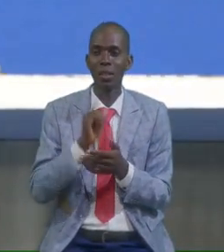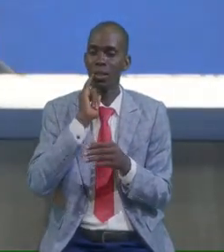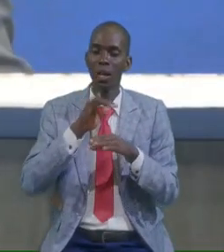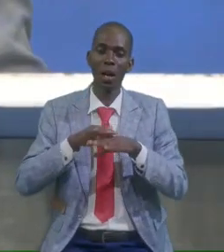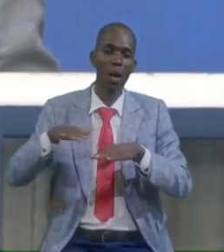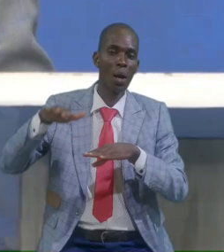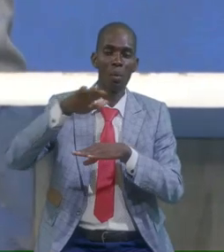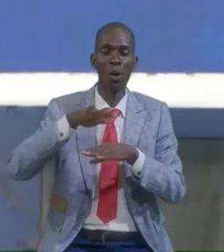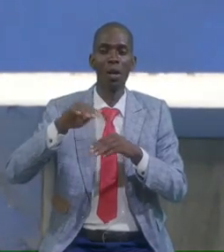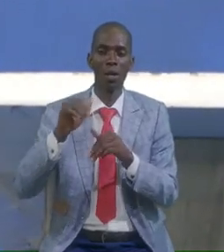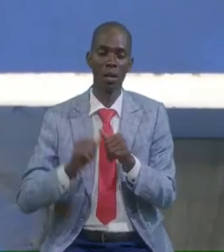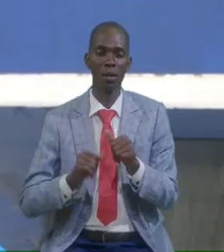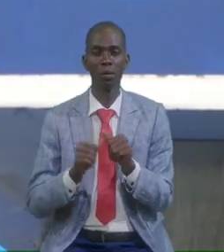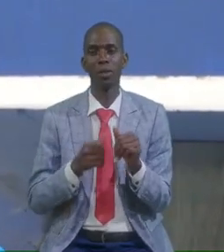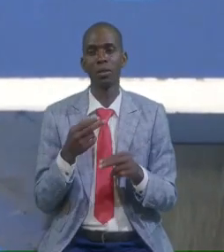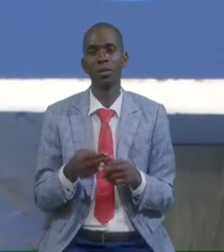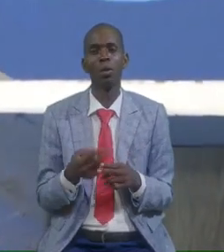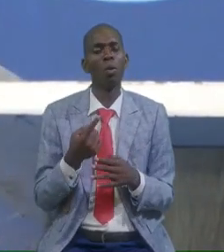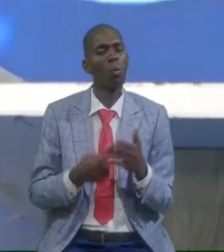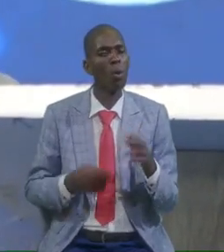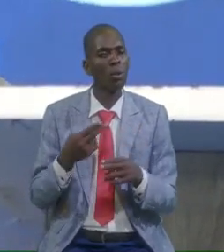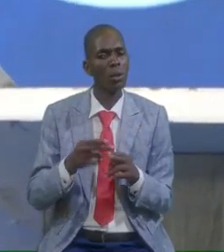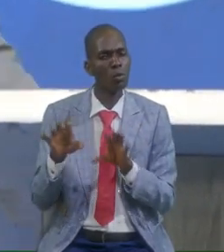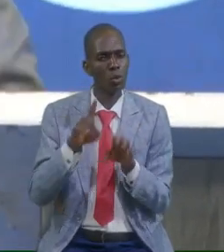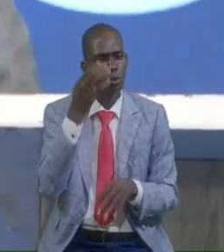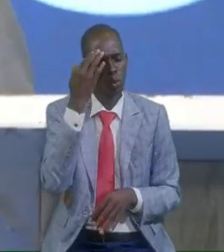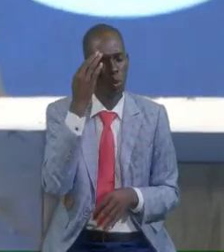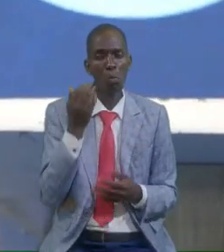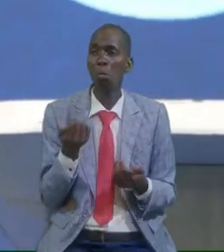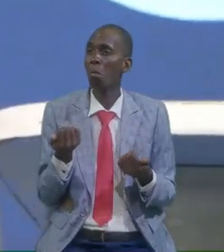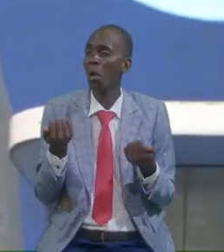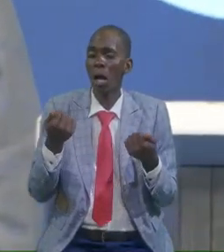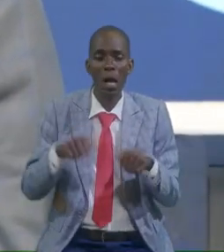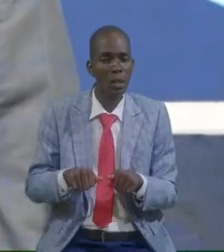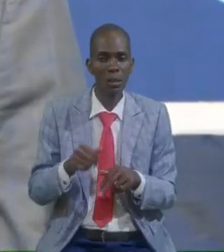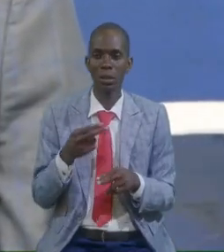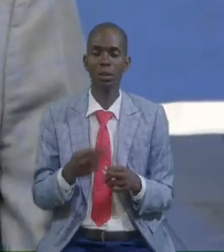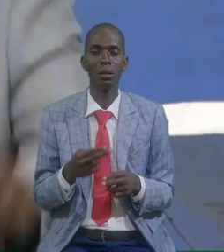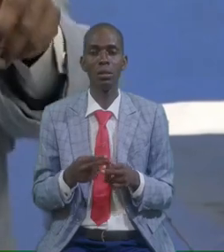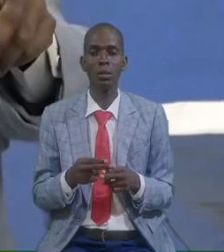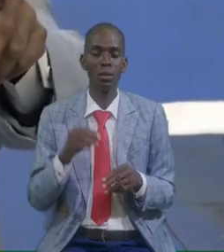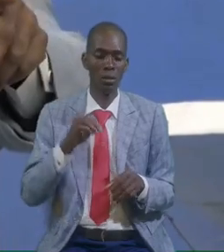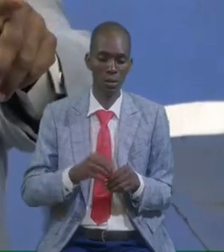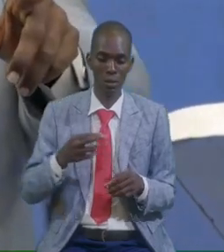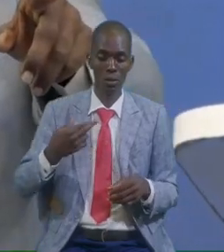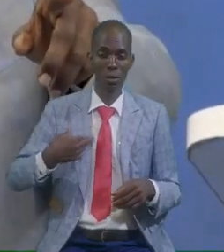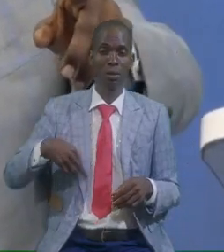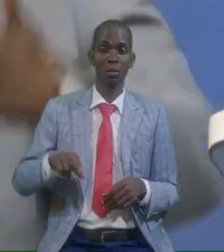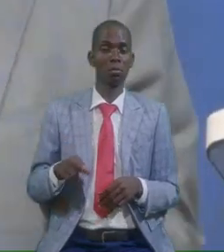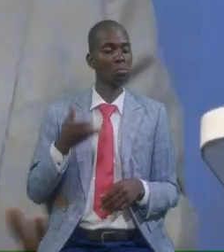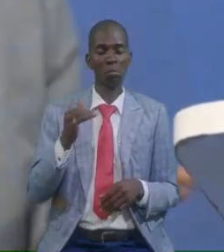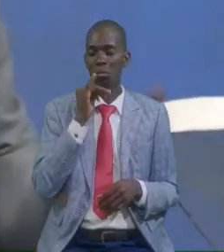above every name. What name do you know? Any name in religion. There's no other